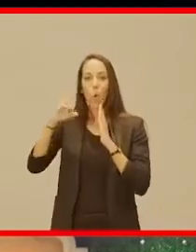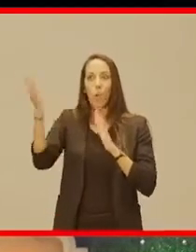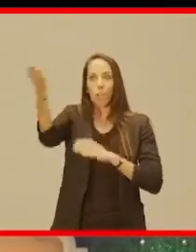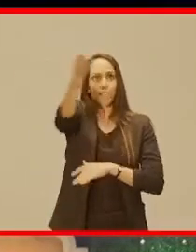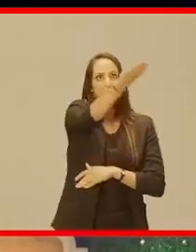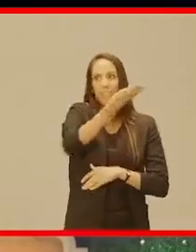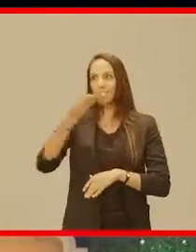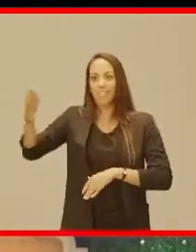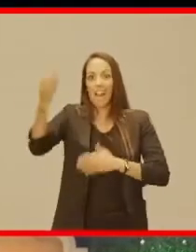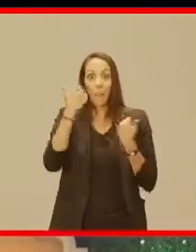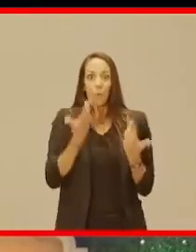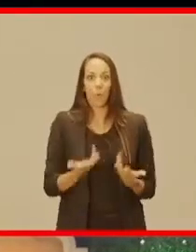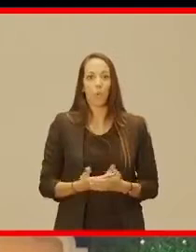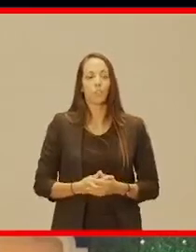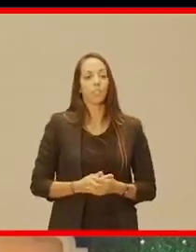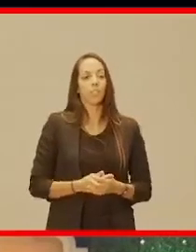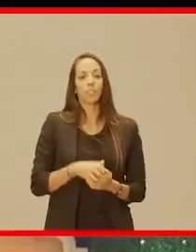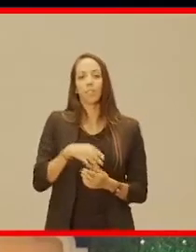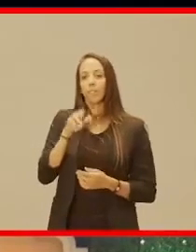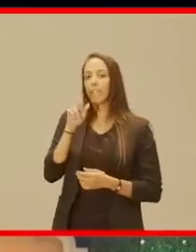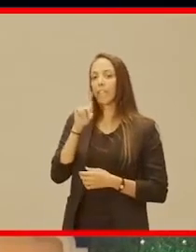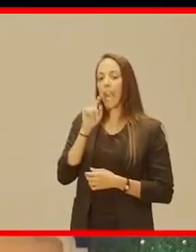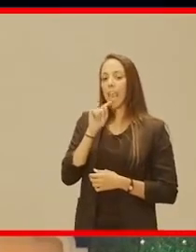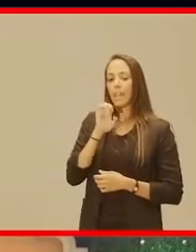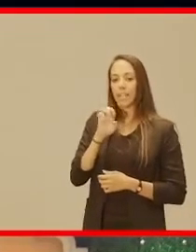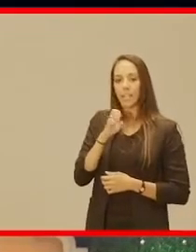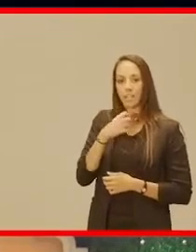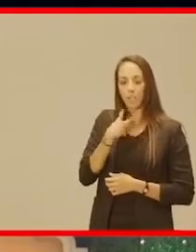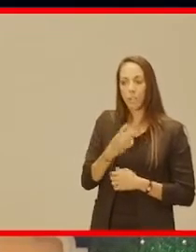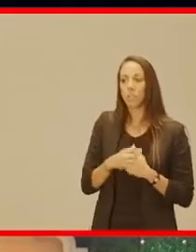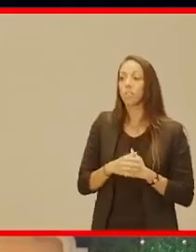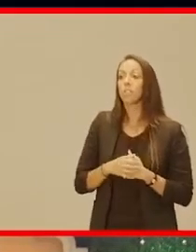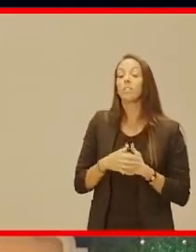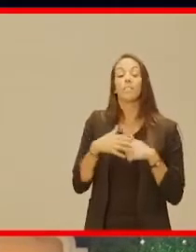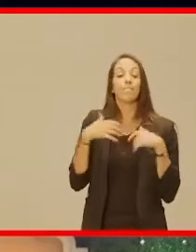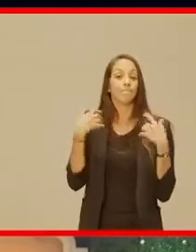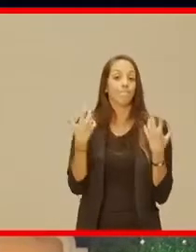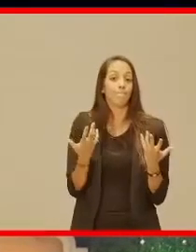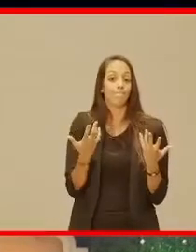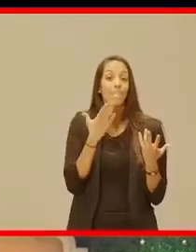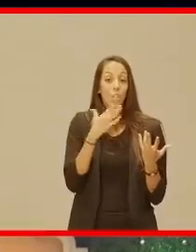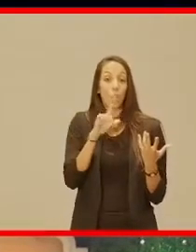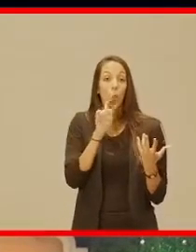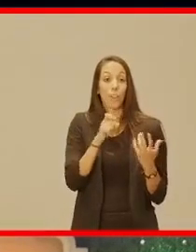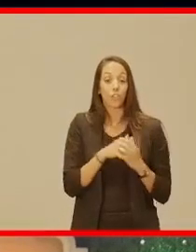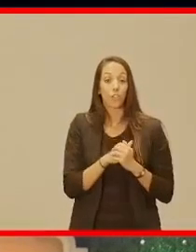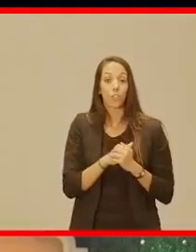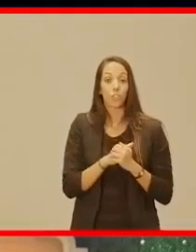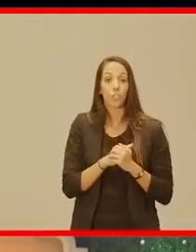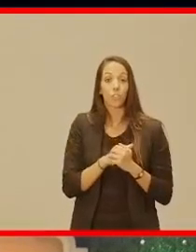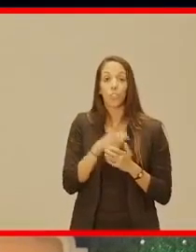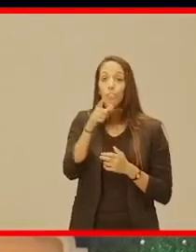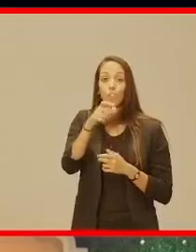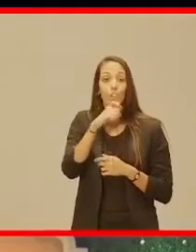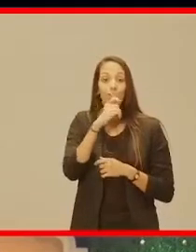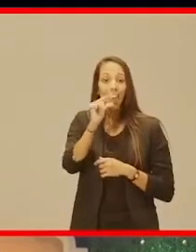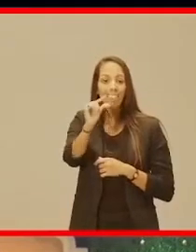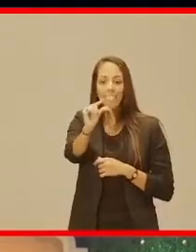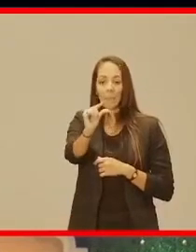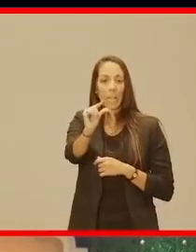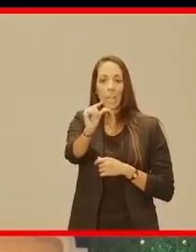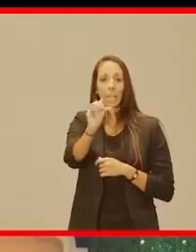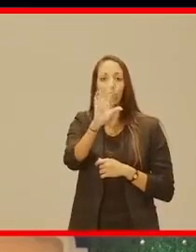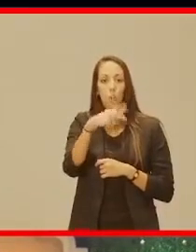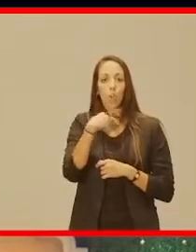Well, that's a great question. There's power in numbers too. So you don't have a small voice, and if you